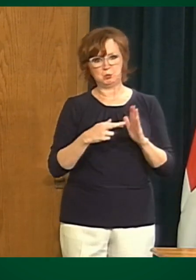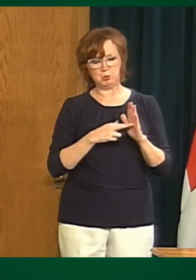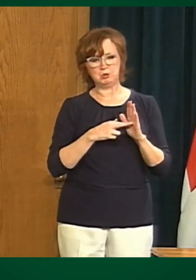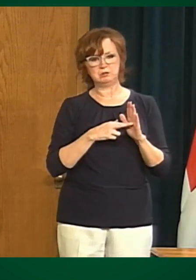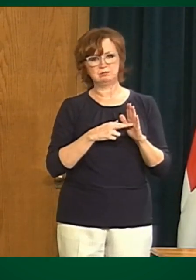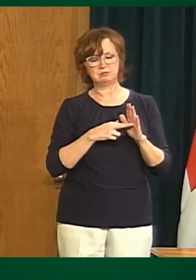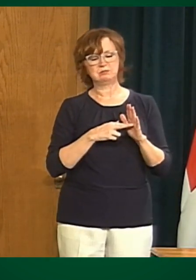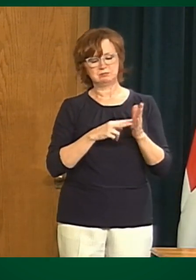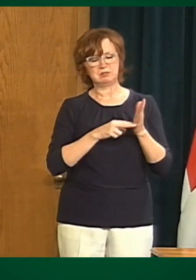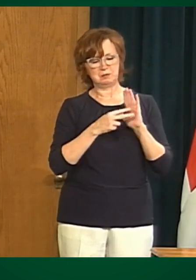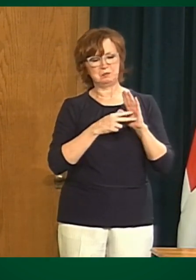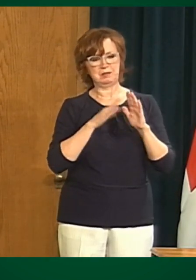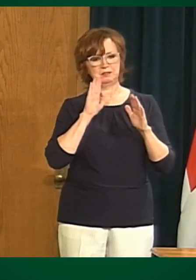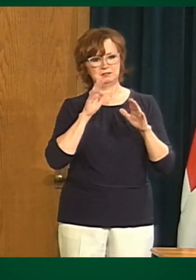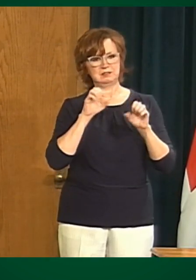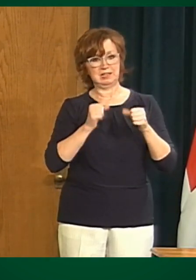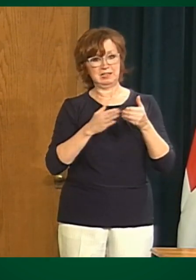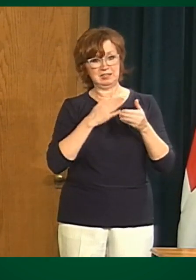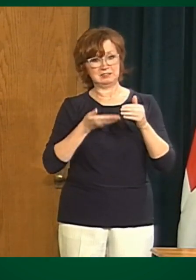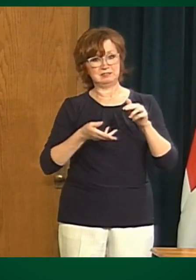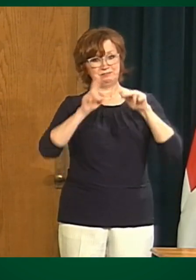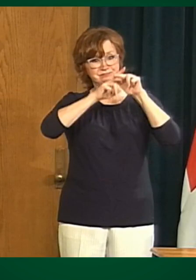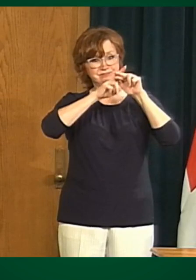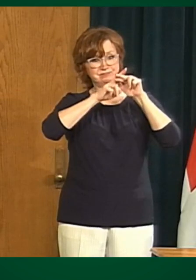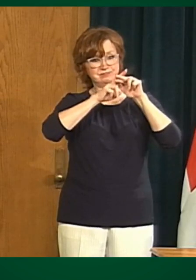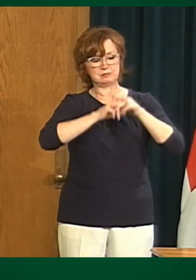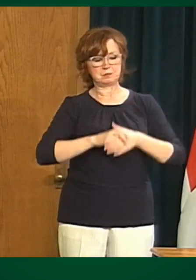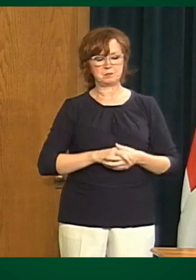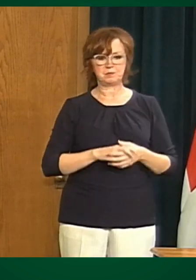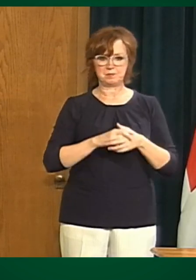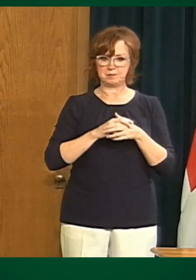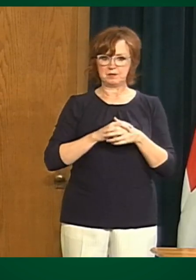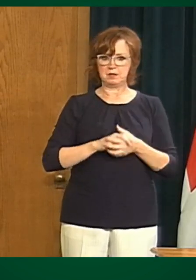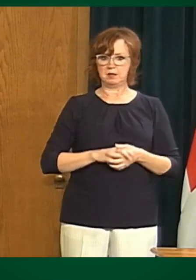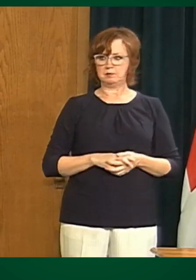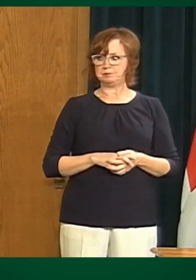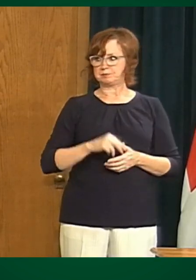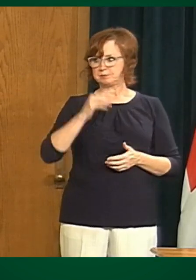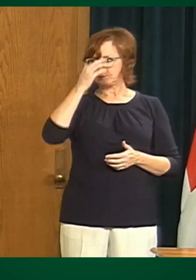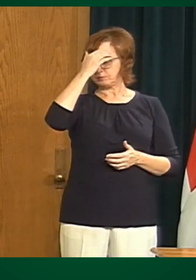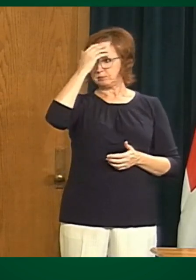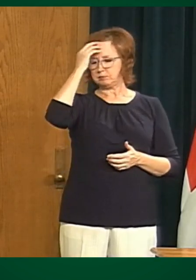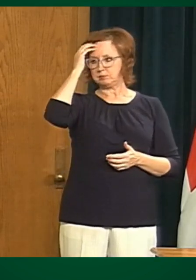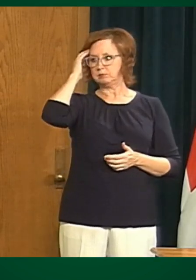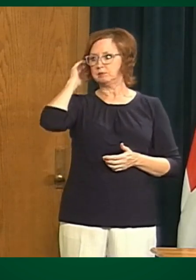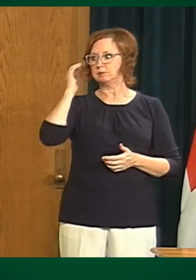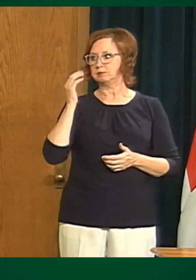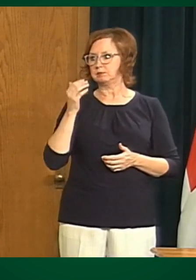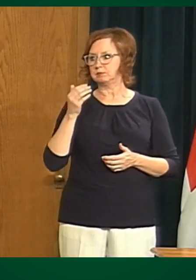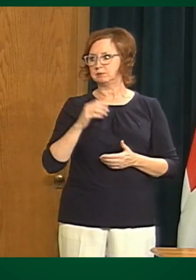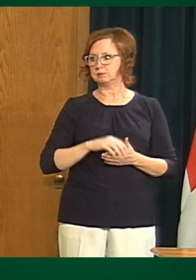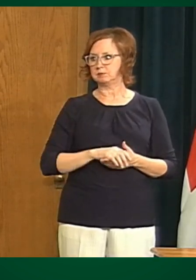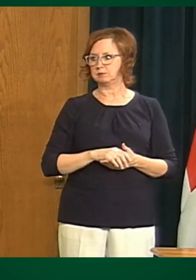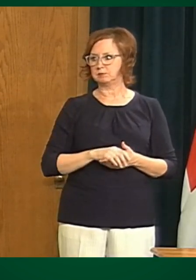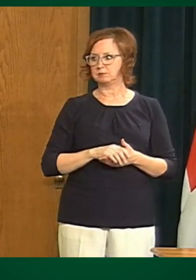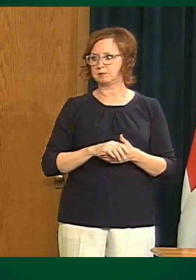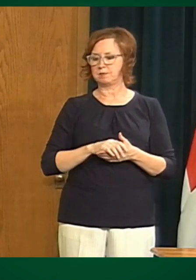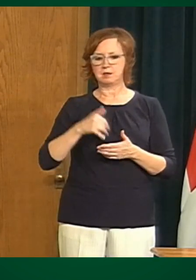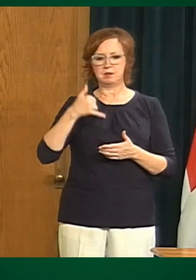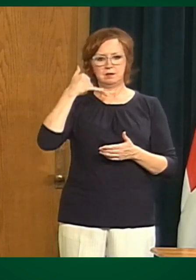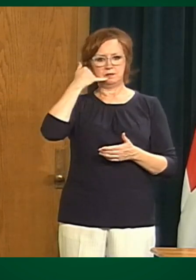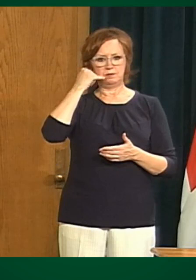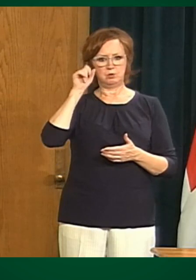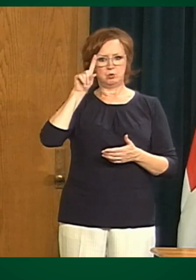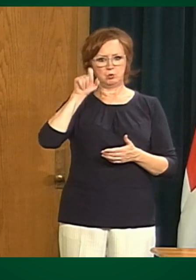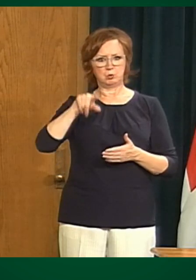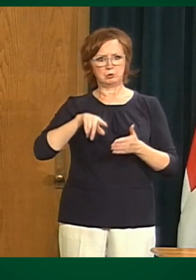to continue to do the things we've been doing as we cautiously reopen. We'll take our next question from the phone line,